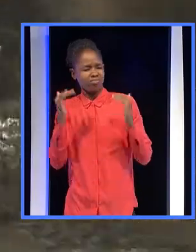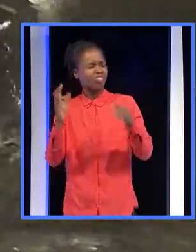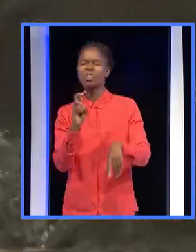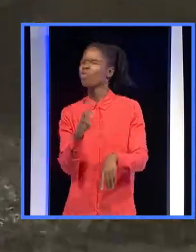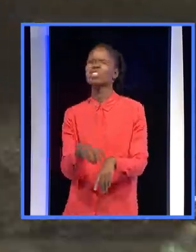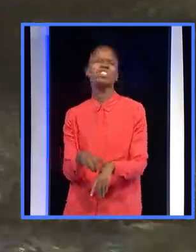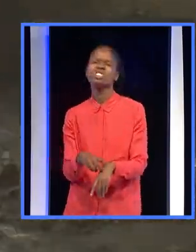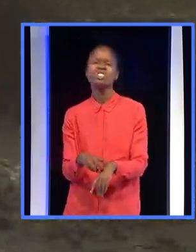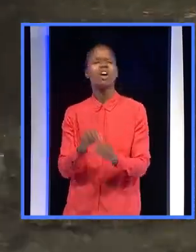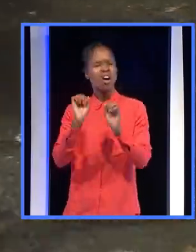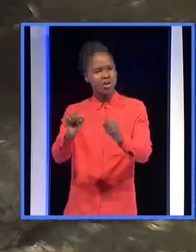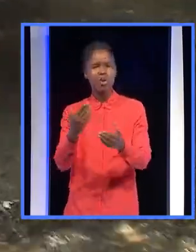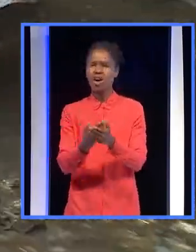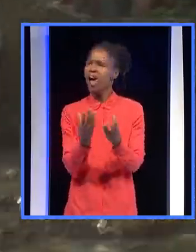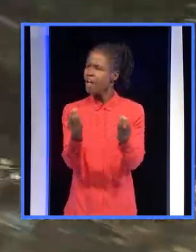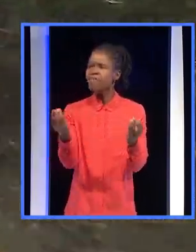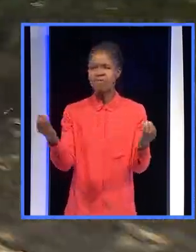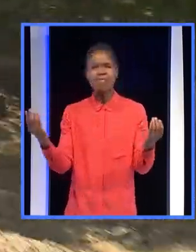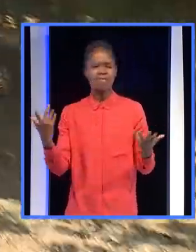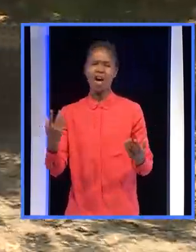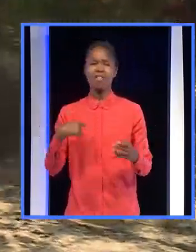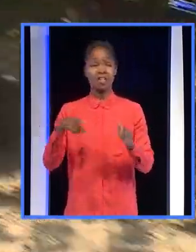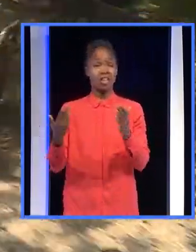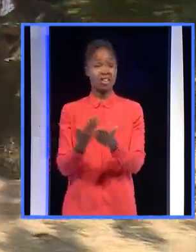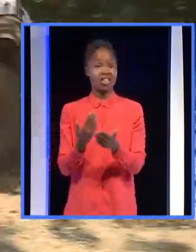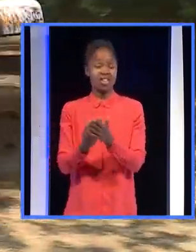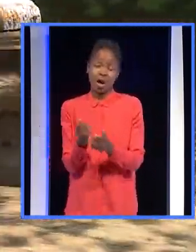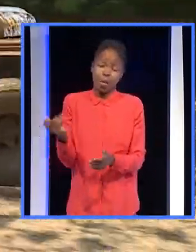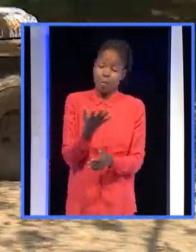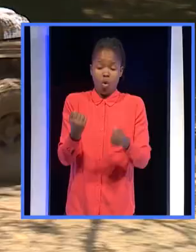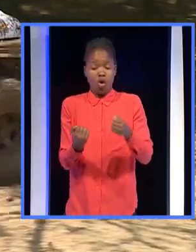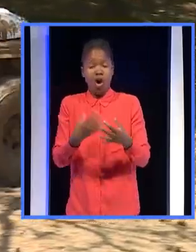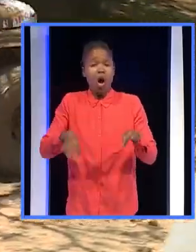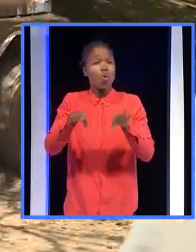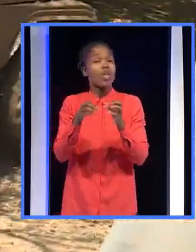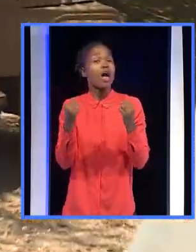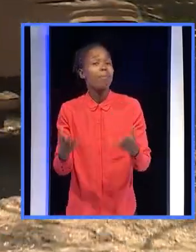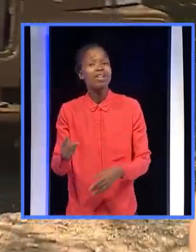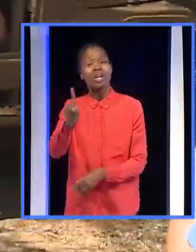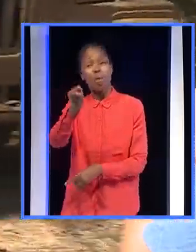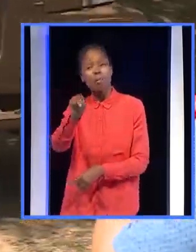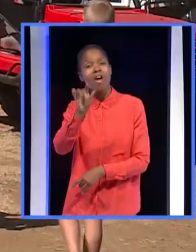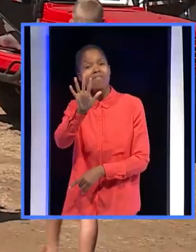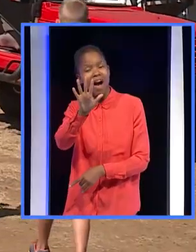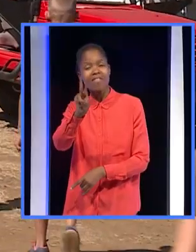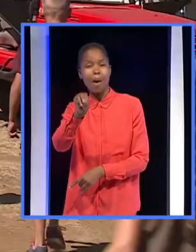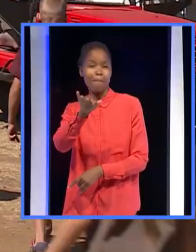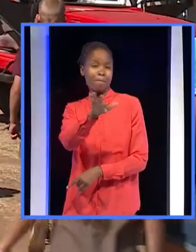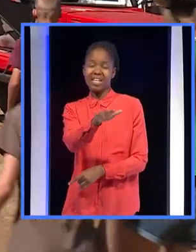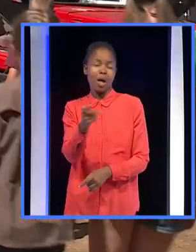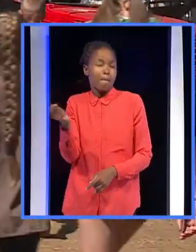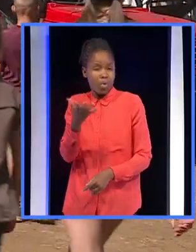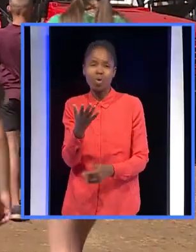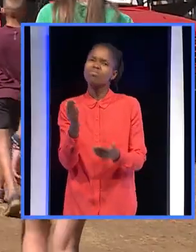day. I mean, you've got cars here easily that goes up to 1.5 million rand, easily, without any doubt. And then you've got cars that's 20,000